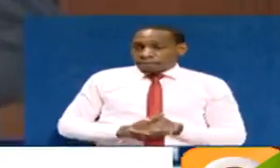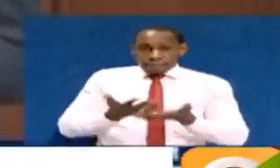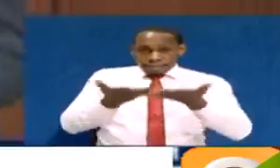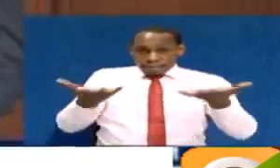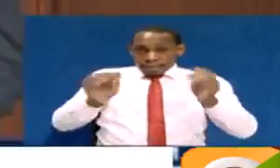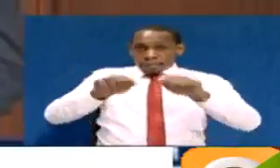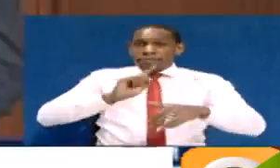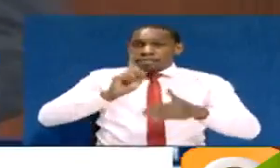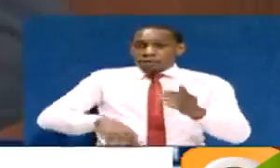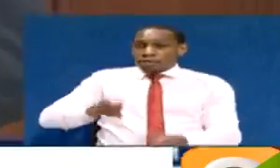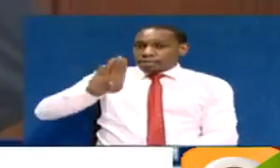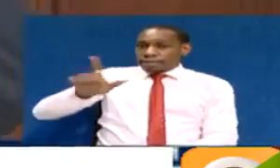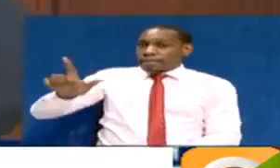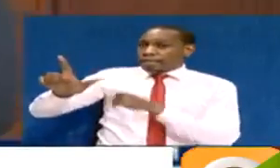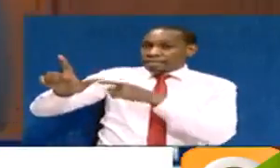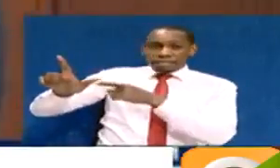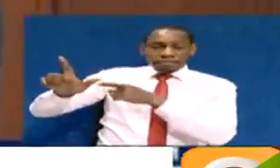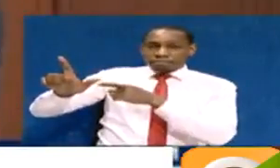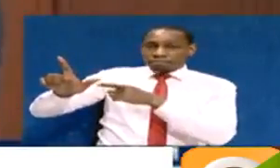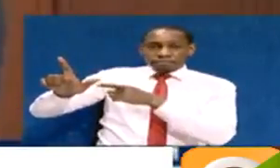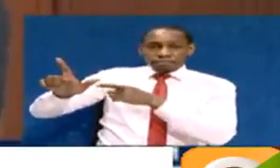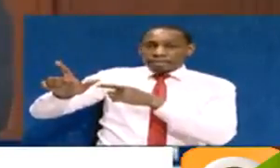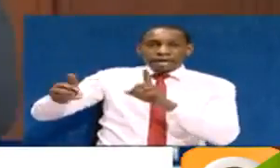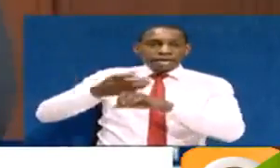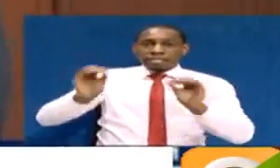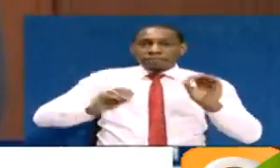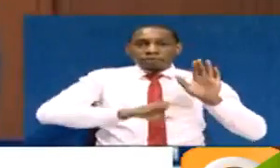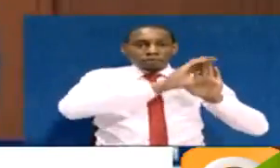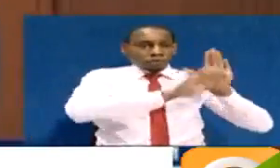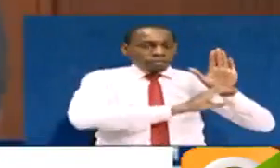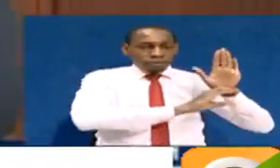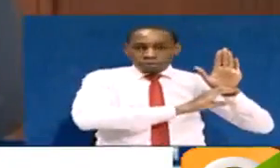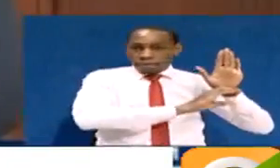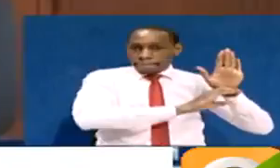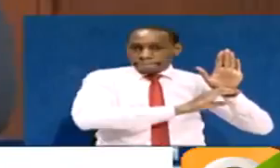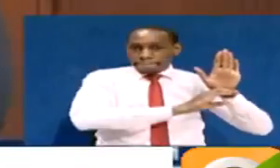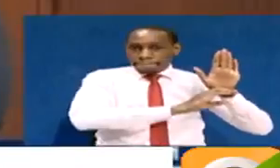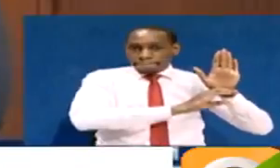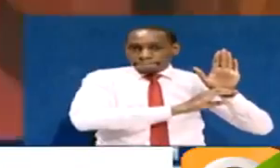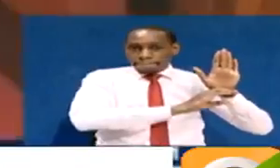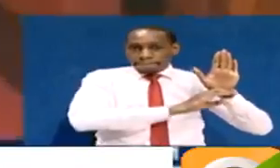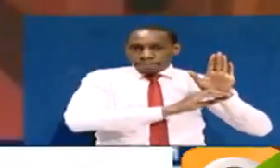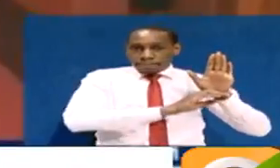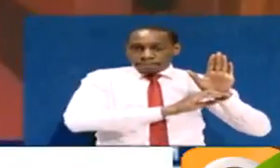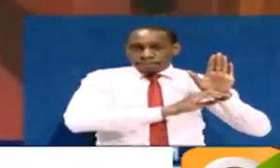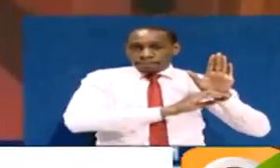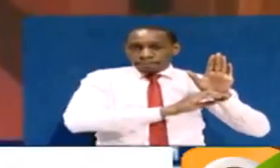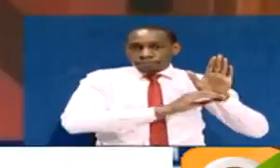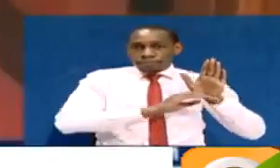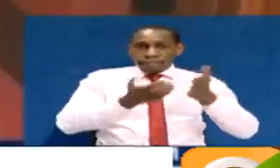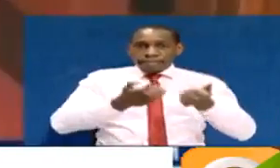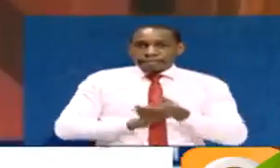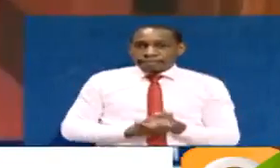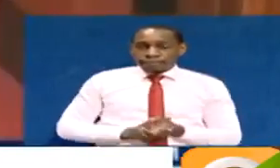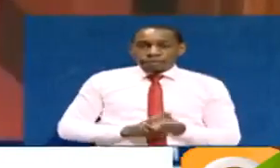argue this bill does not meet the constitutional requirement. Thank you, Mr.